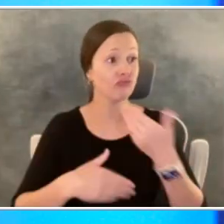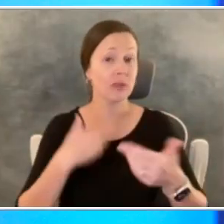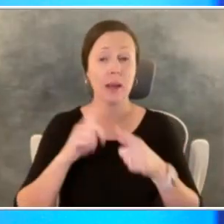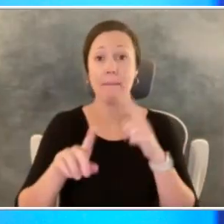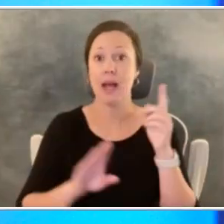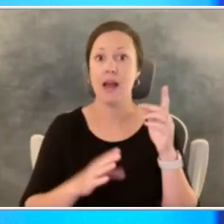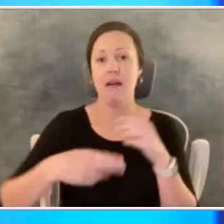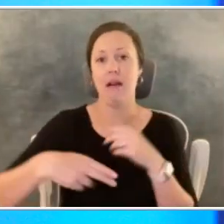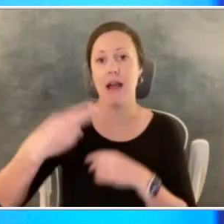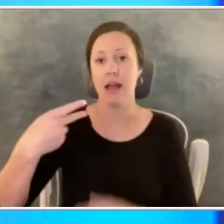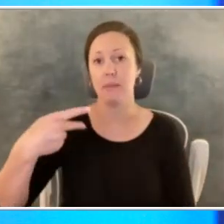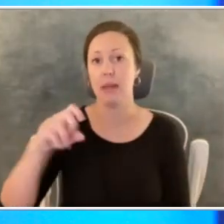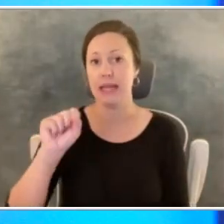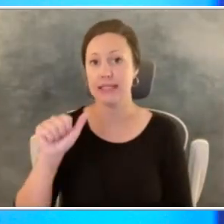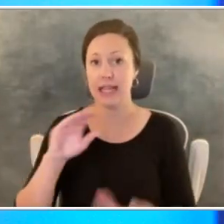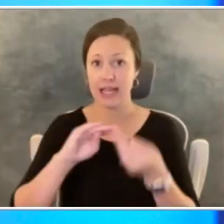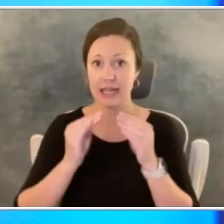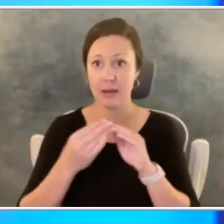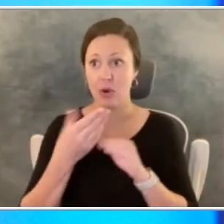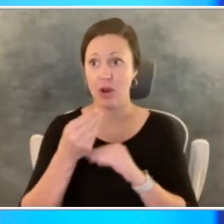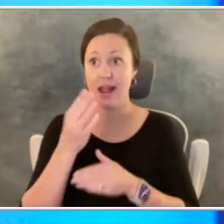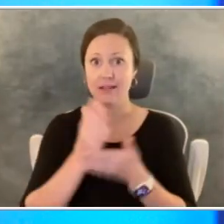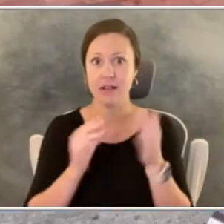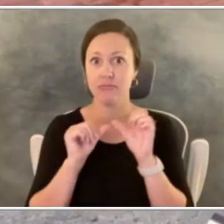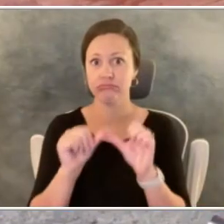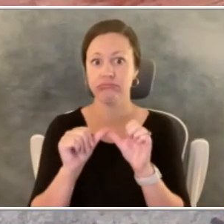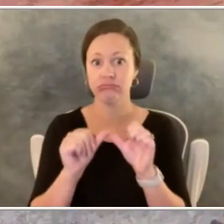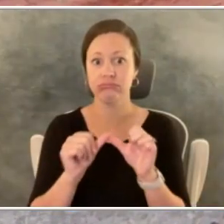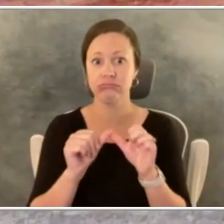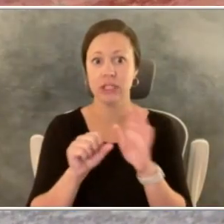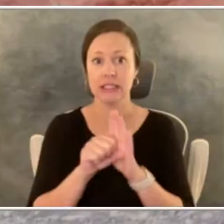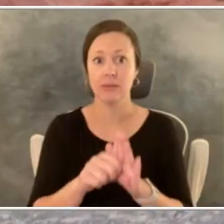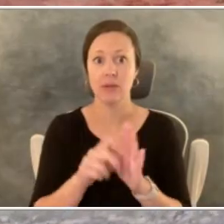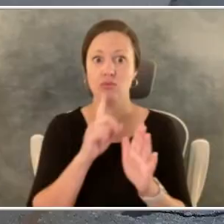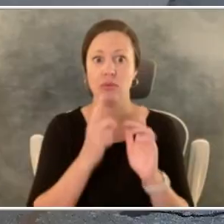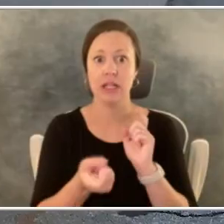some persistent symptoms changed everything.